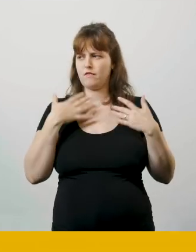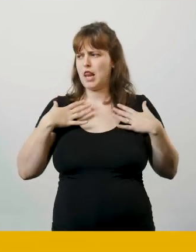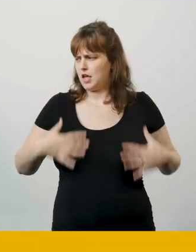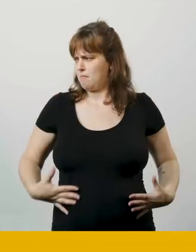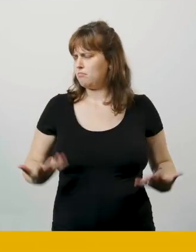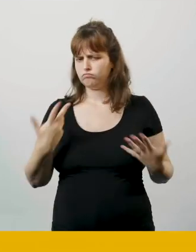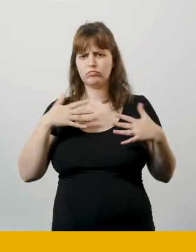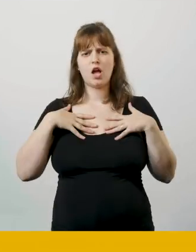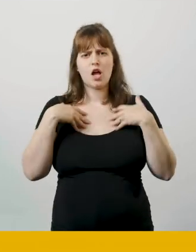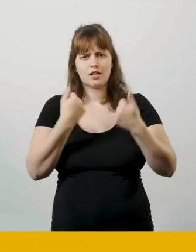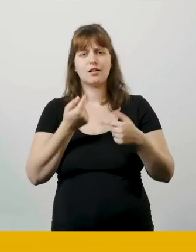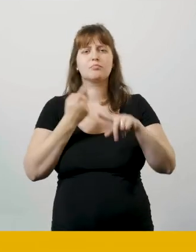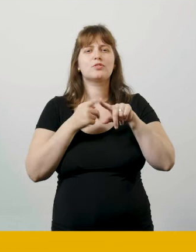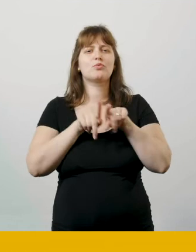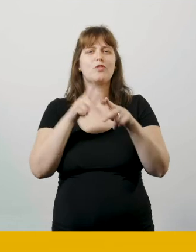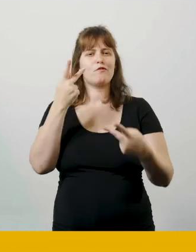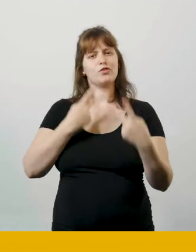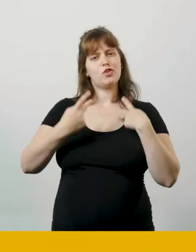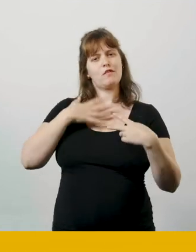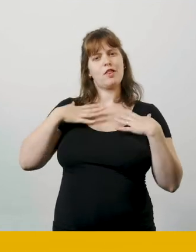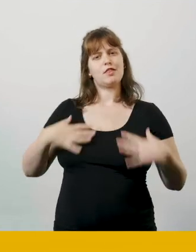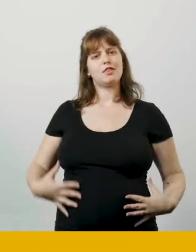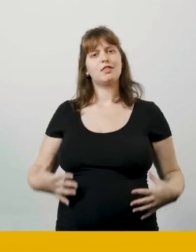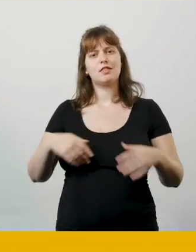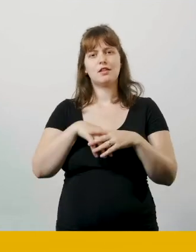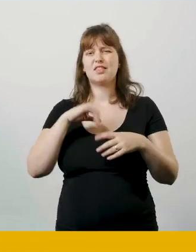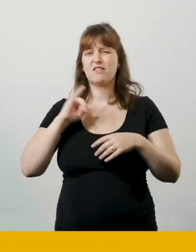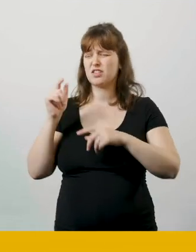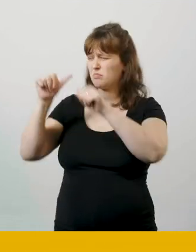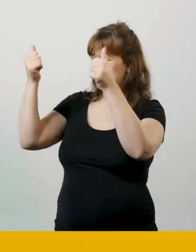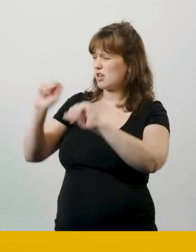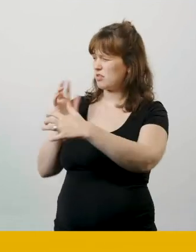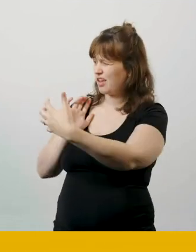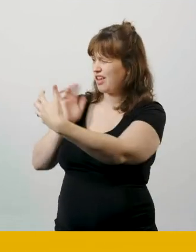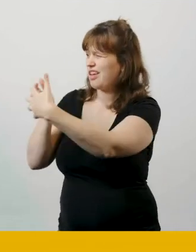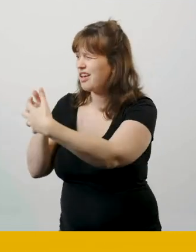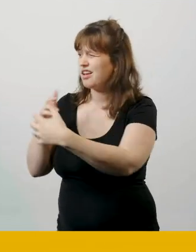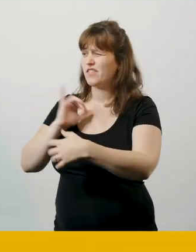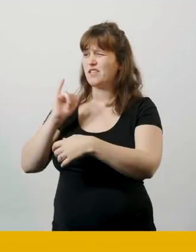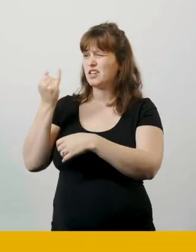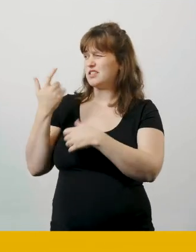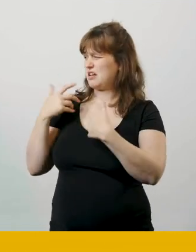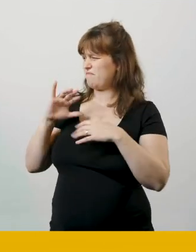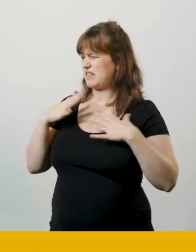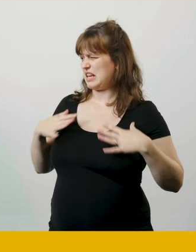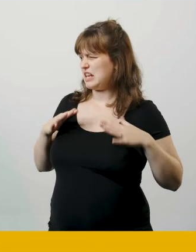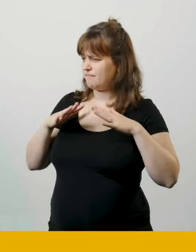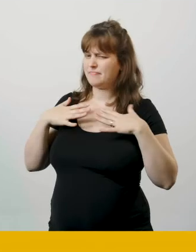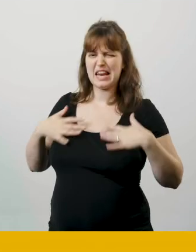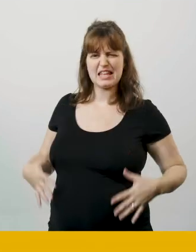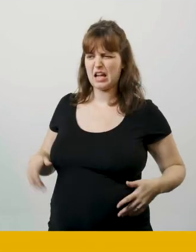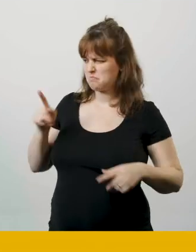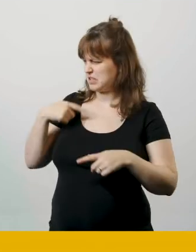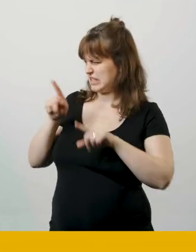of your skin. There is no model that you need to comply. There is nobody that you need to look alike. Be